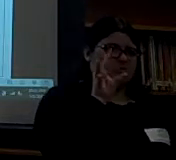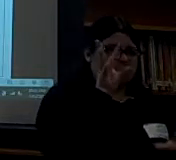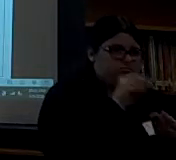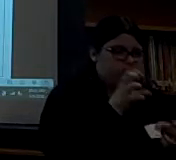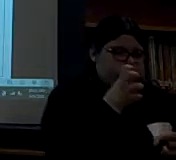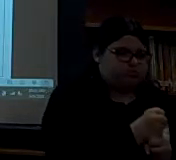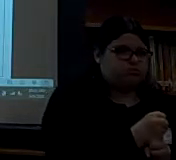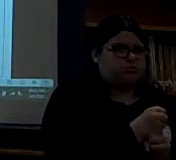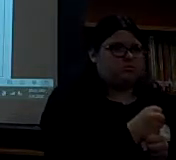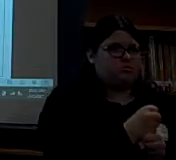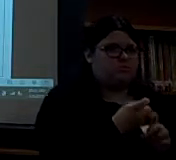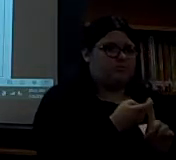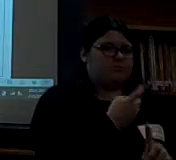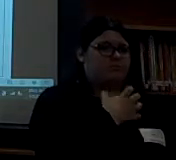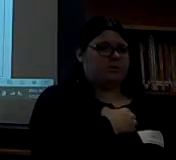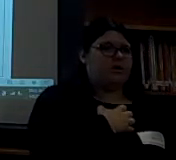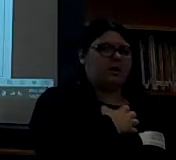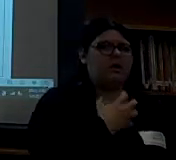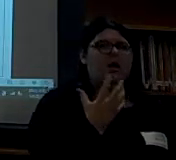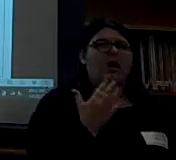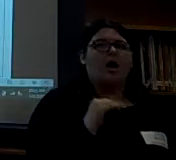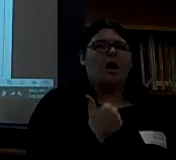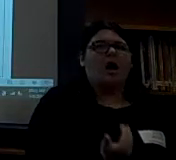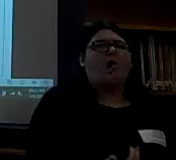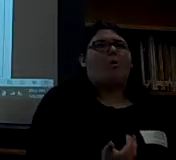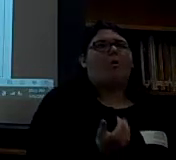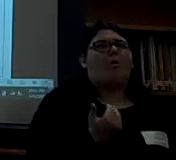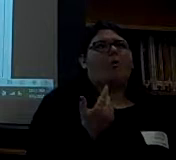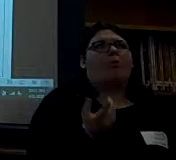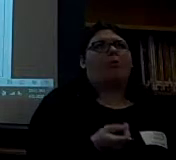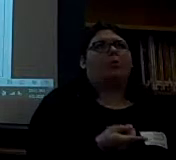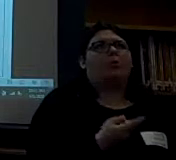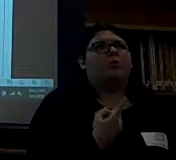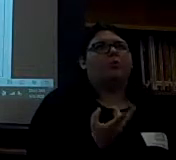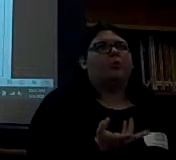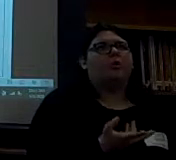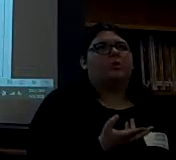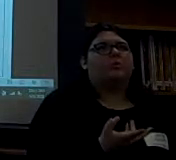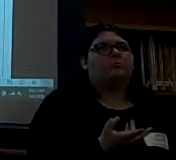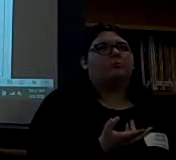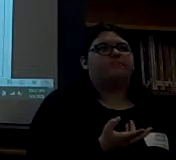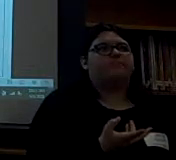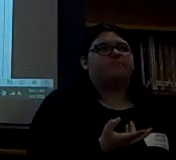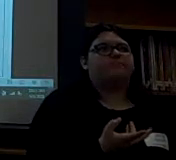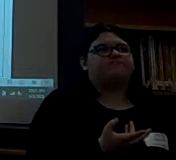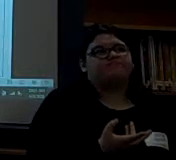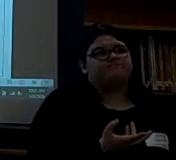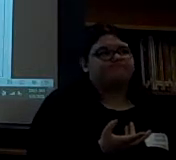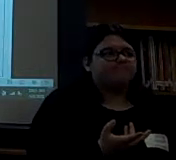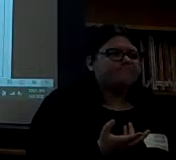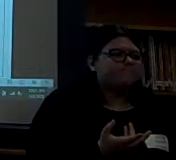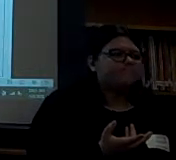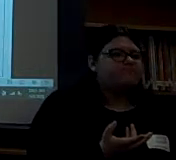yuck elements. Yes. But absolutely. how do you treat them so that